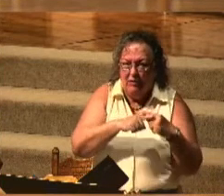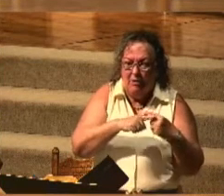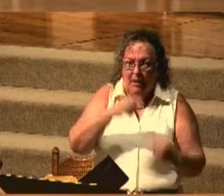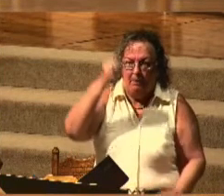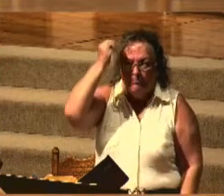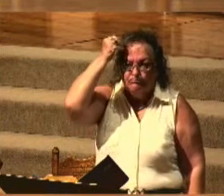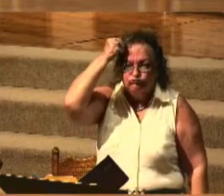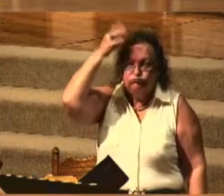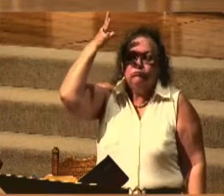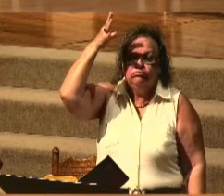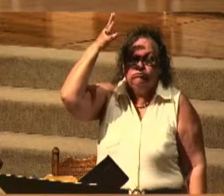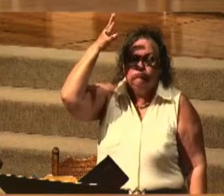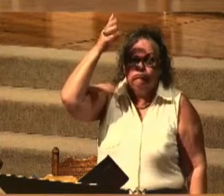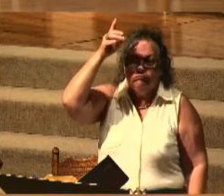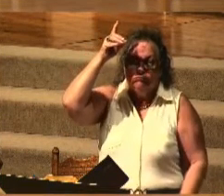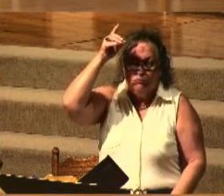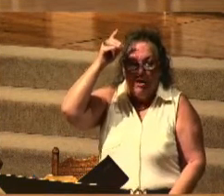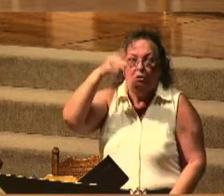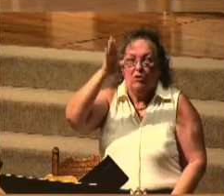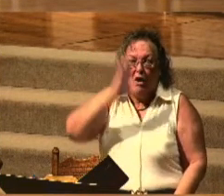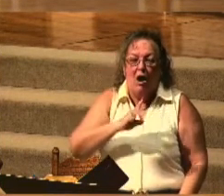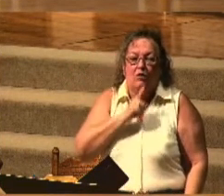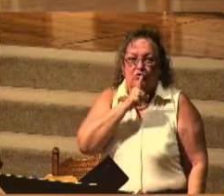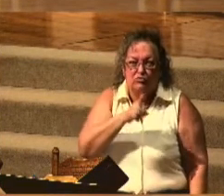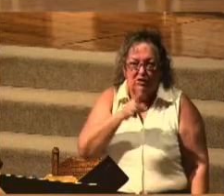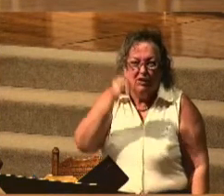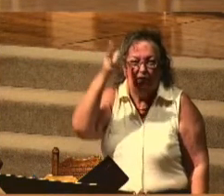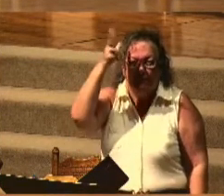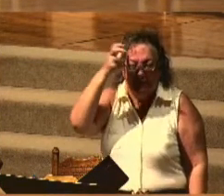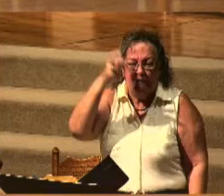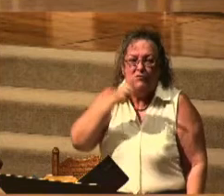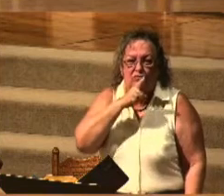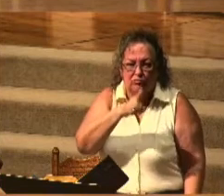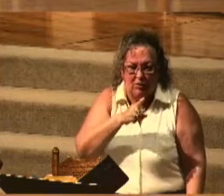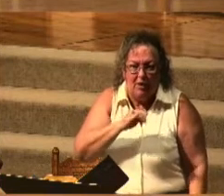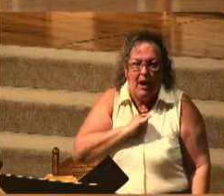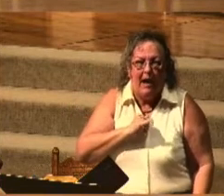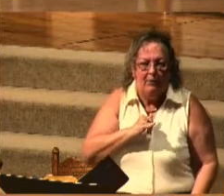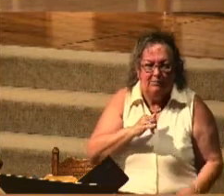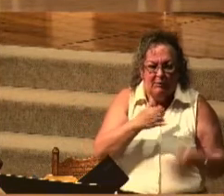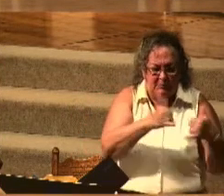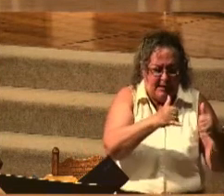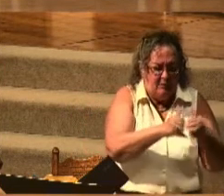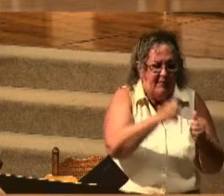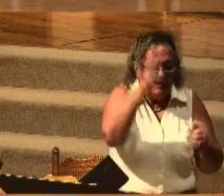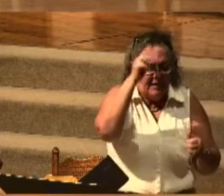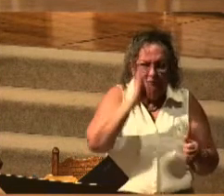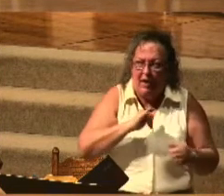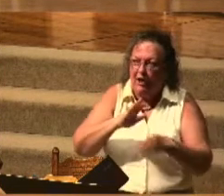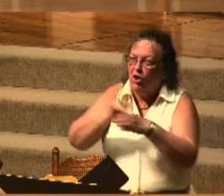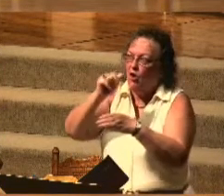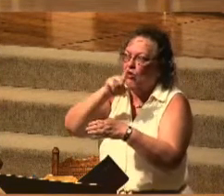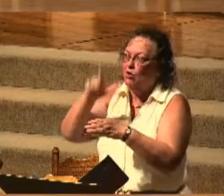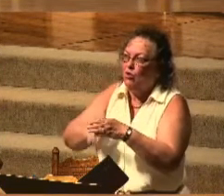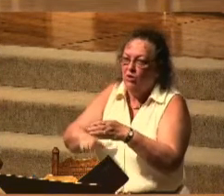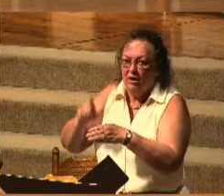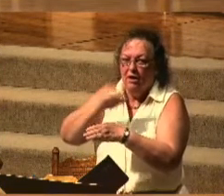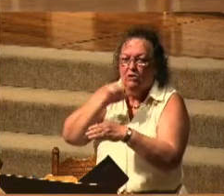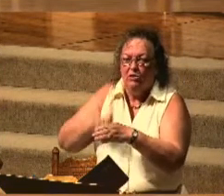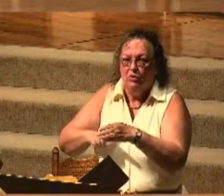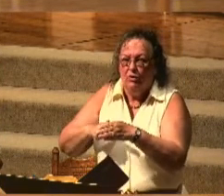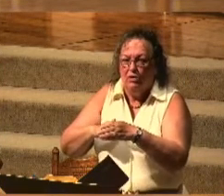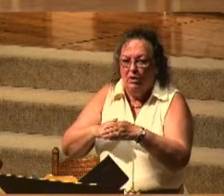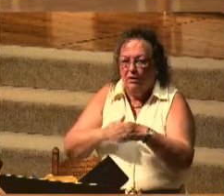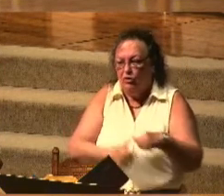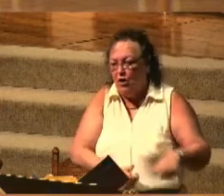that God was real, the devil was real. I'd been running with the devil, and I had called on the Lord, and the Lord had got rid of the